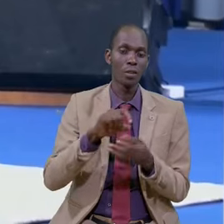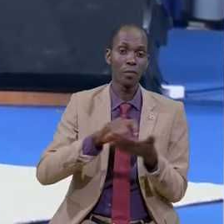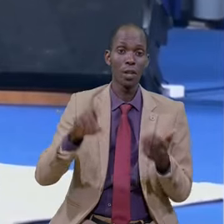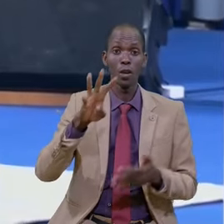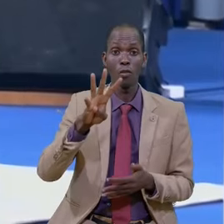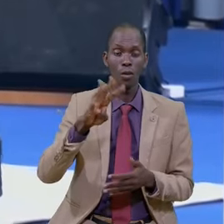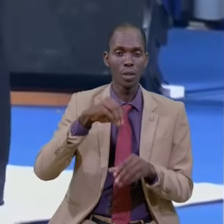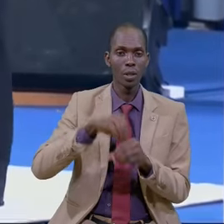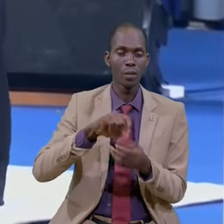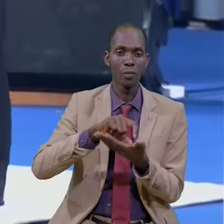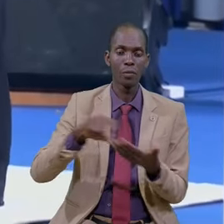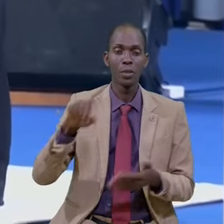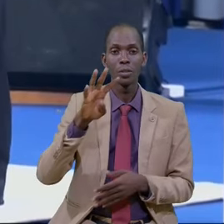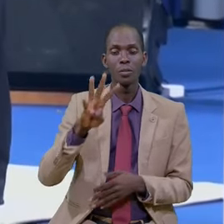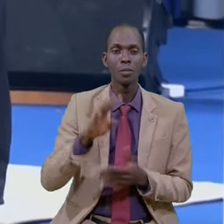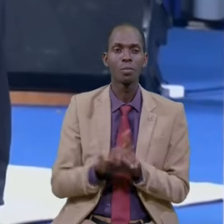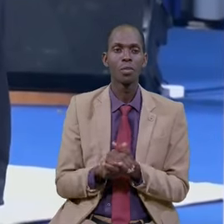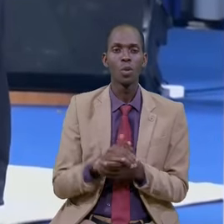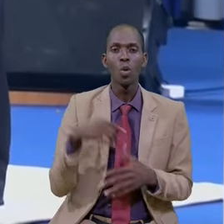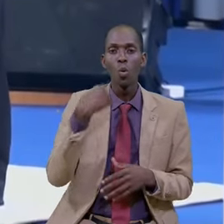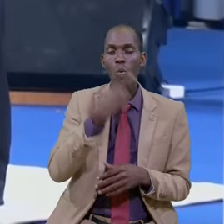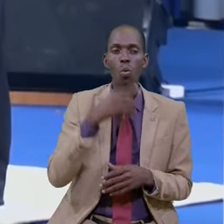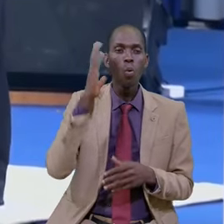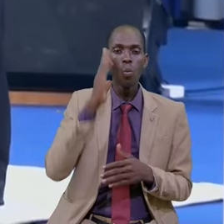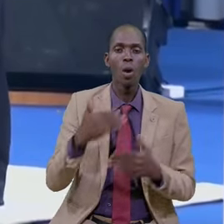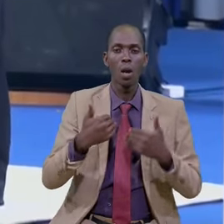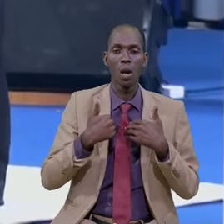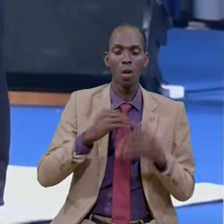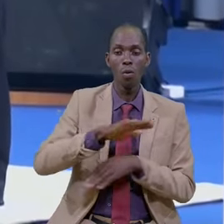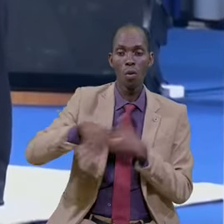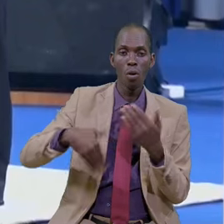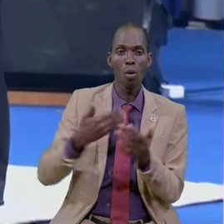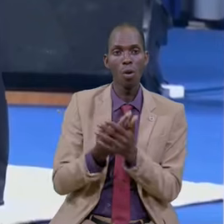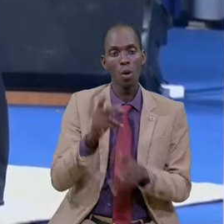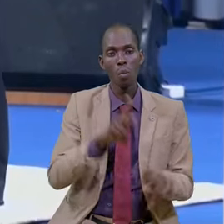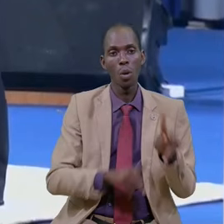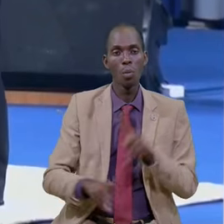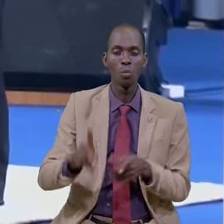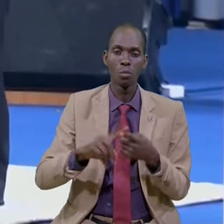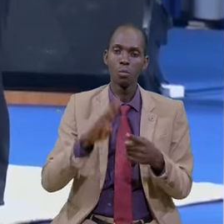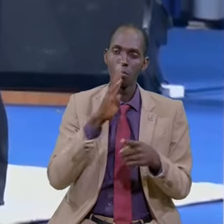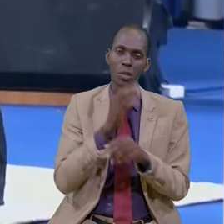good it says who will have all men to be